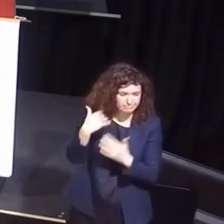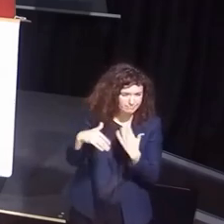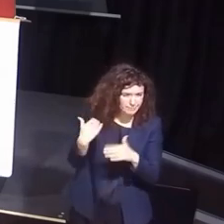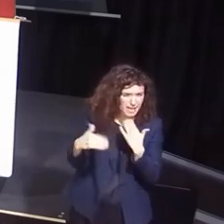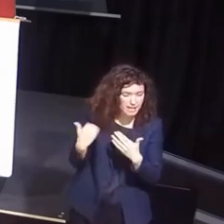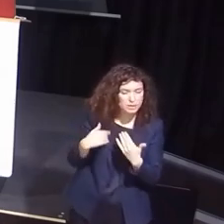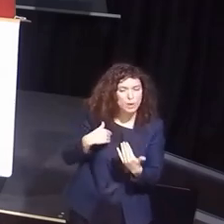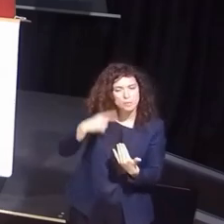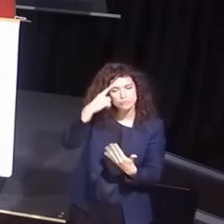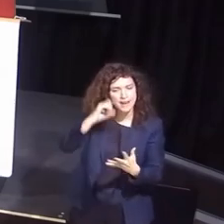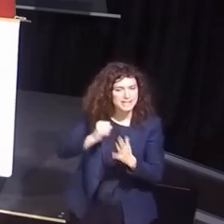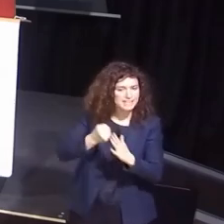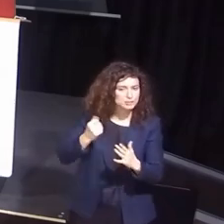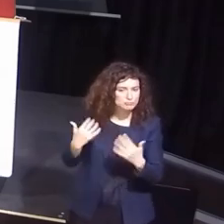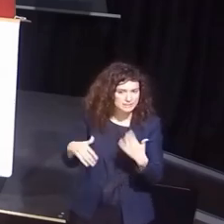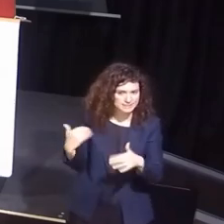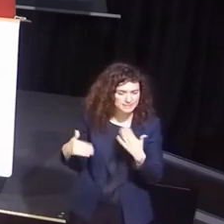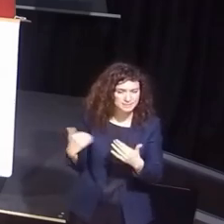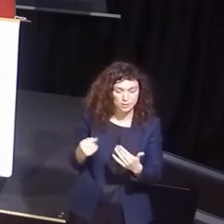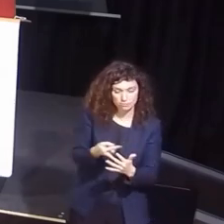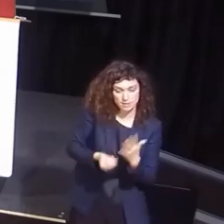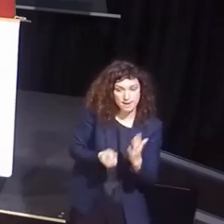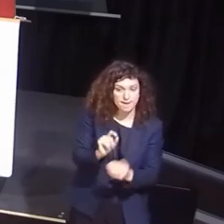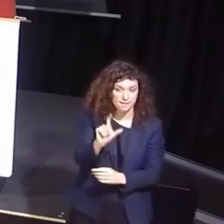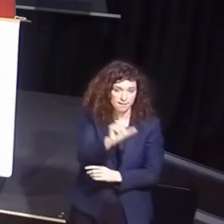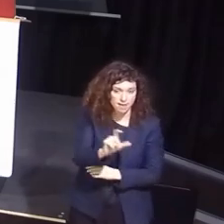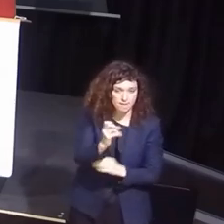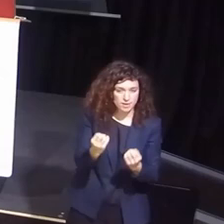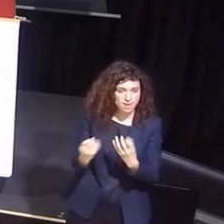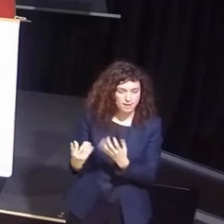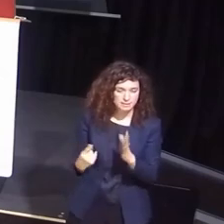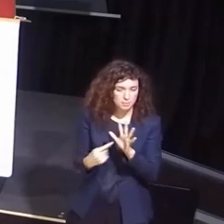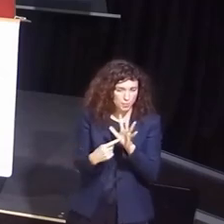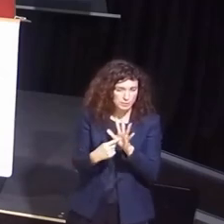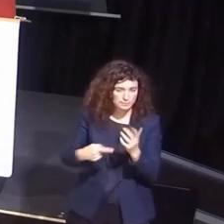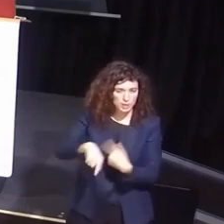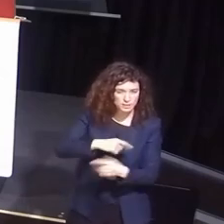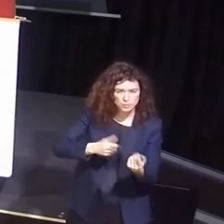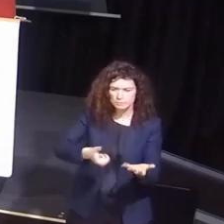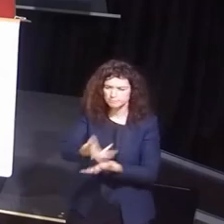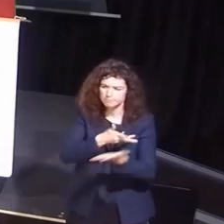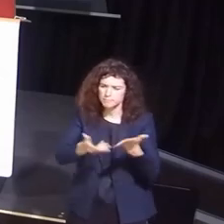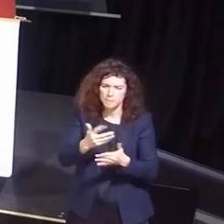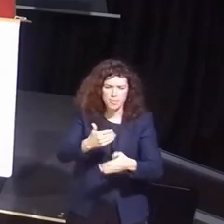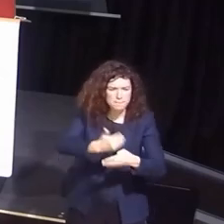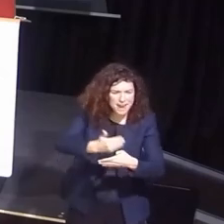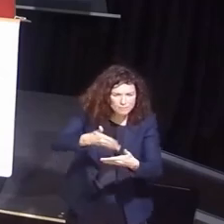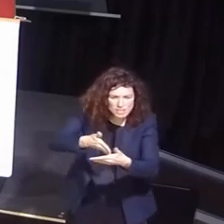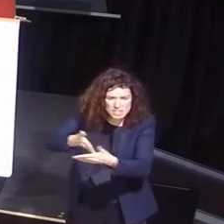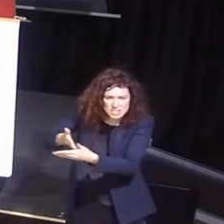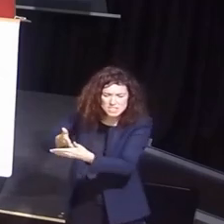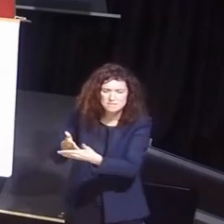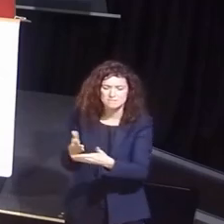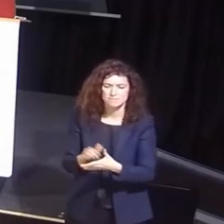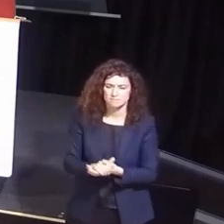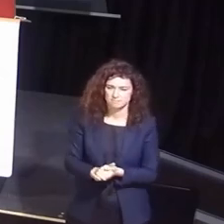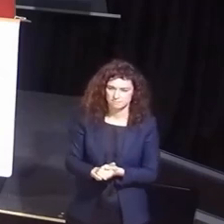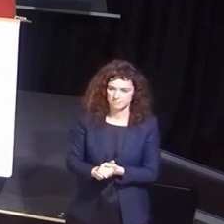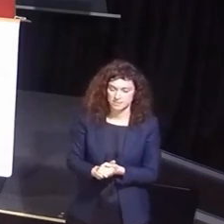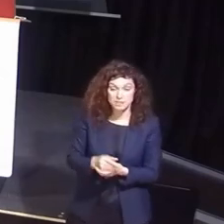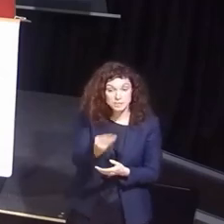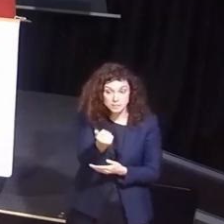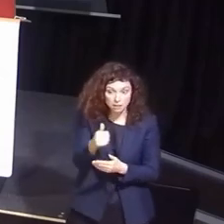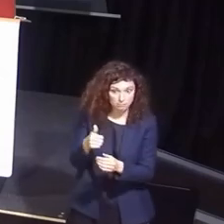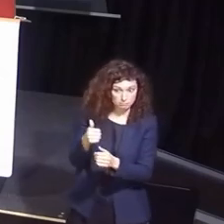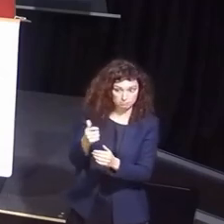they're really important to us. So we've talked a lot about, you know, a little bit of like barriers, a little bit about some wins. But for the last